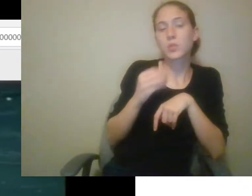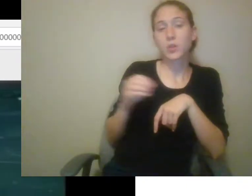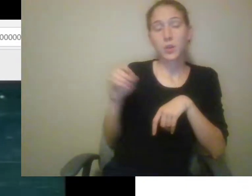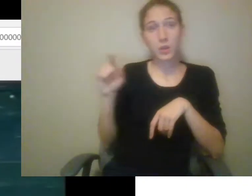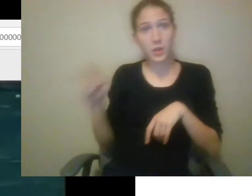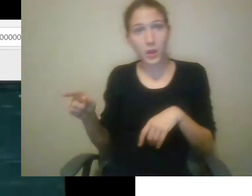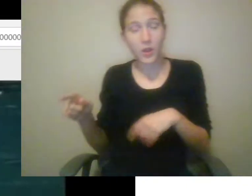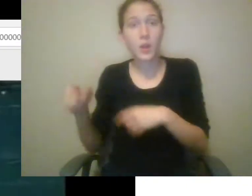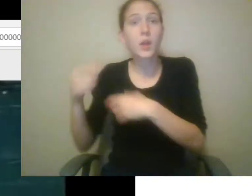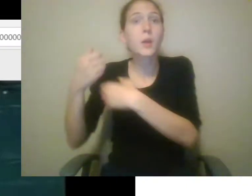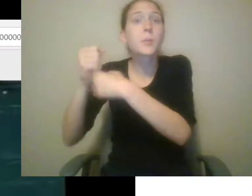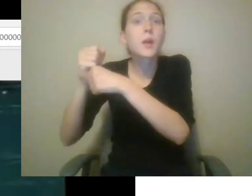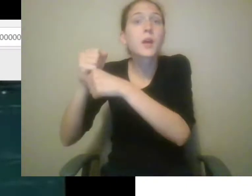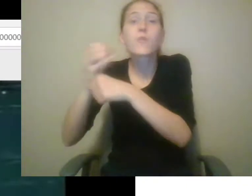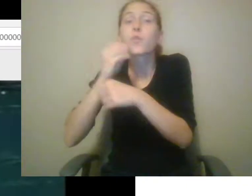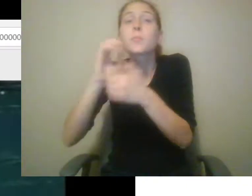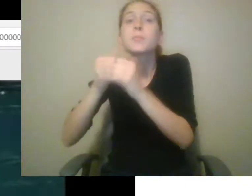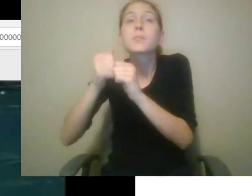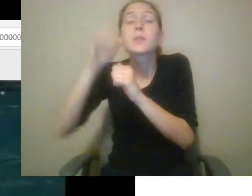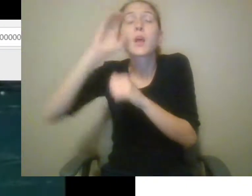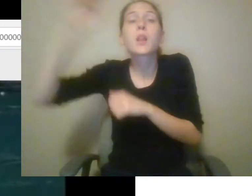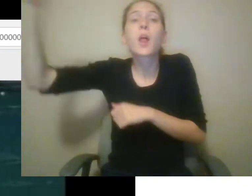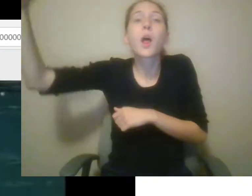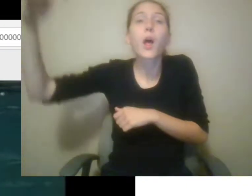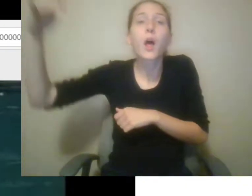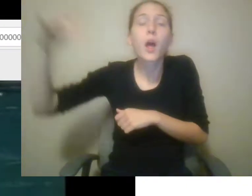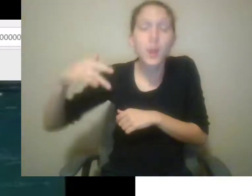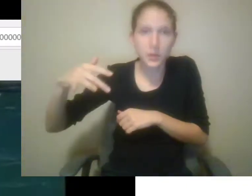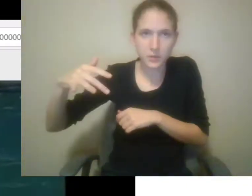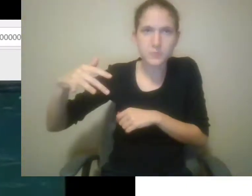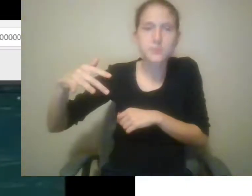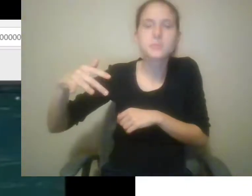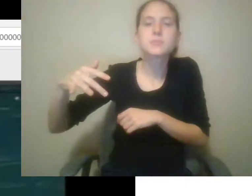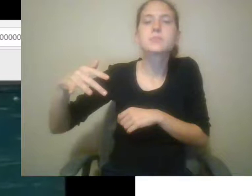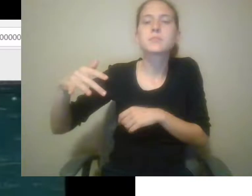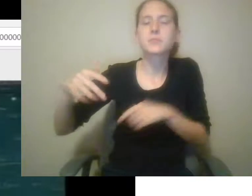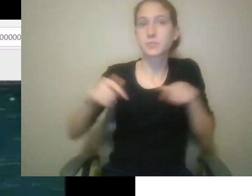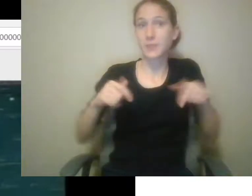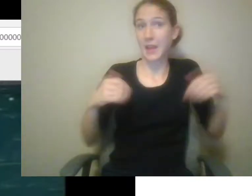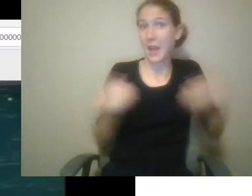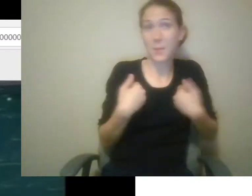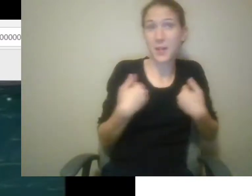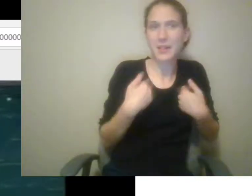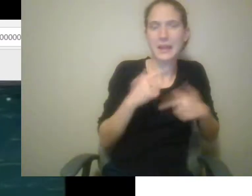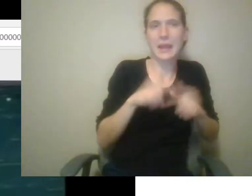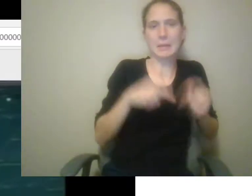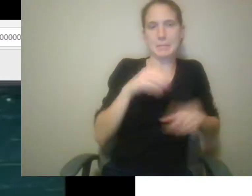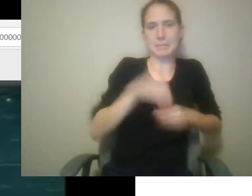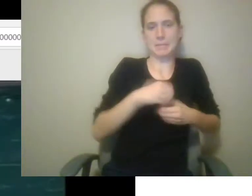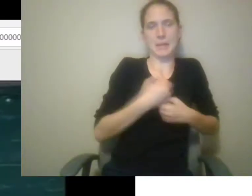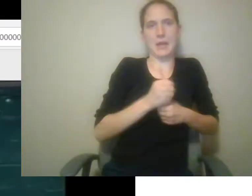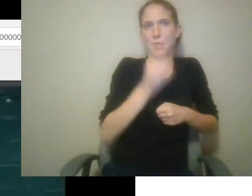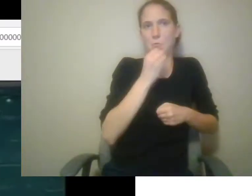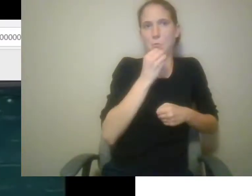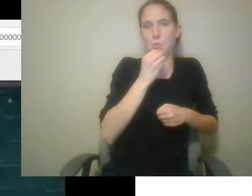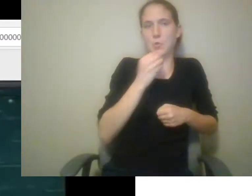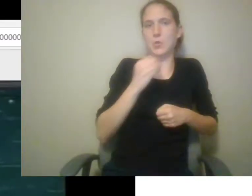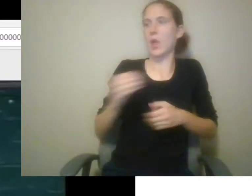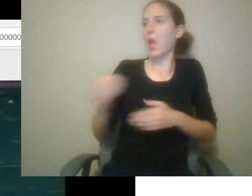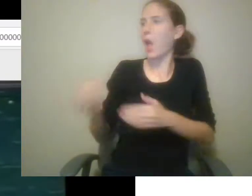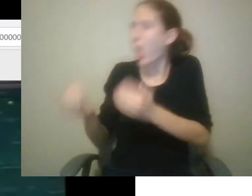than the plant cell. All right, and only plants and algae can make and use the